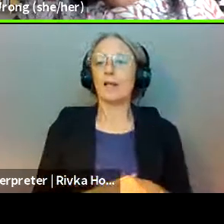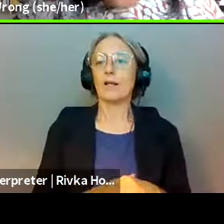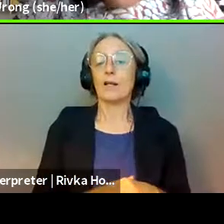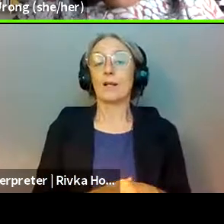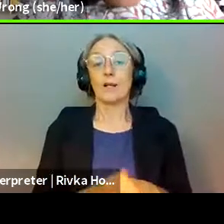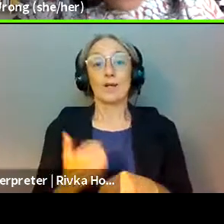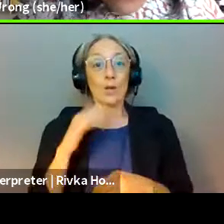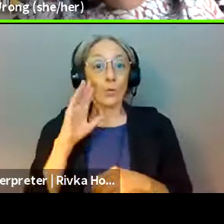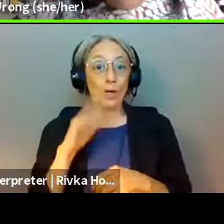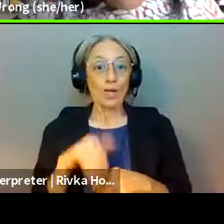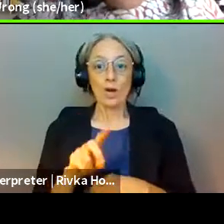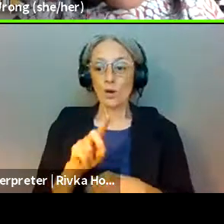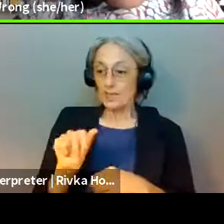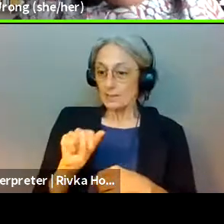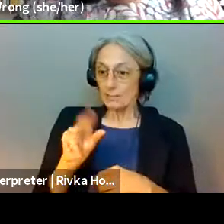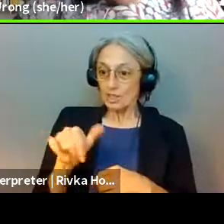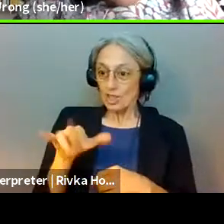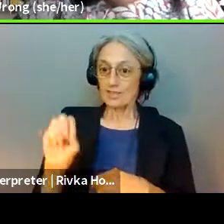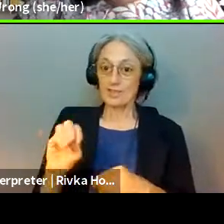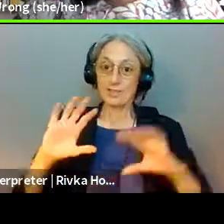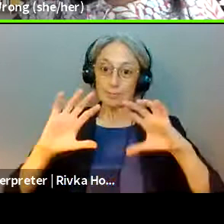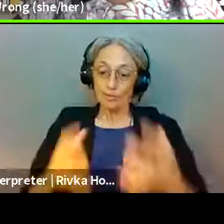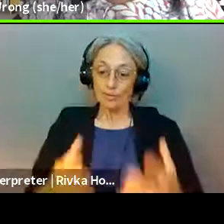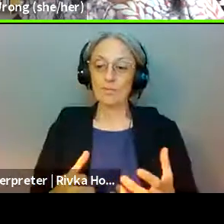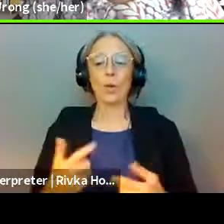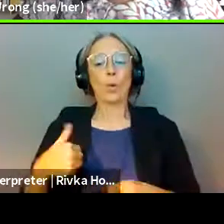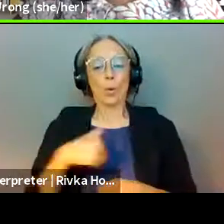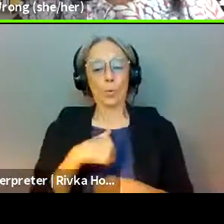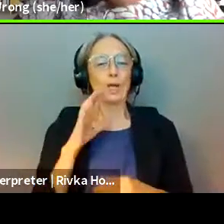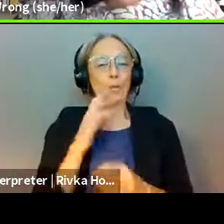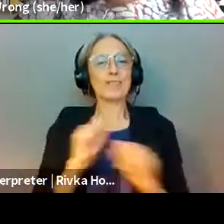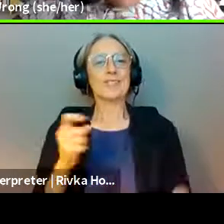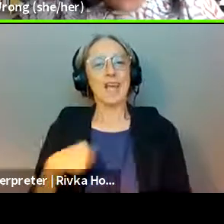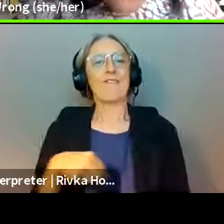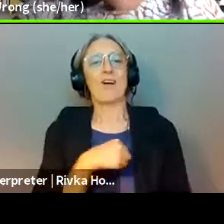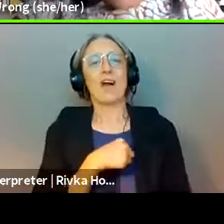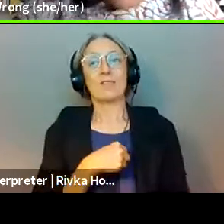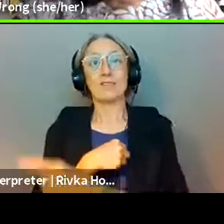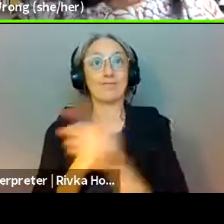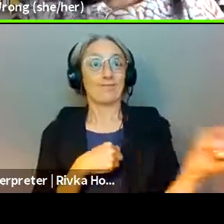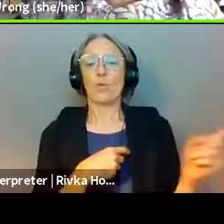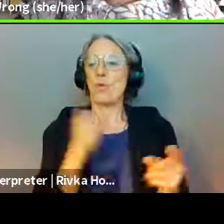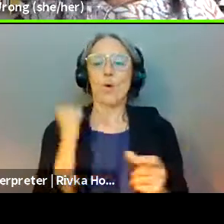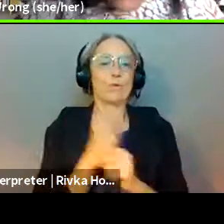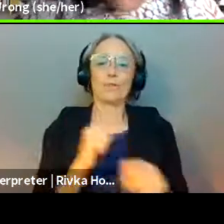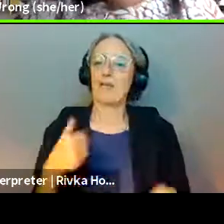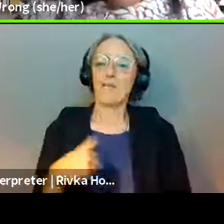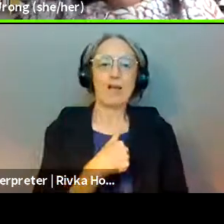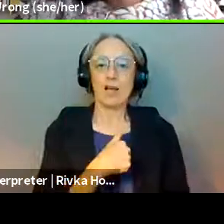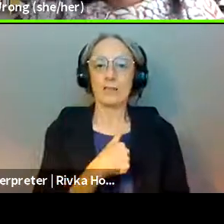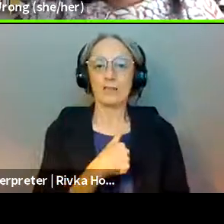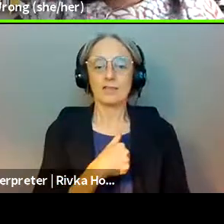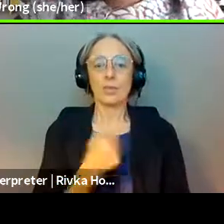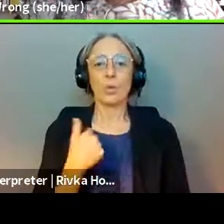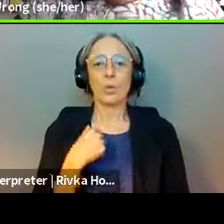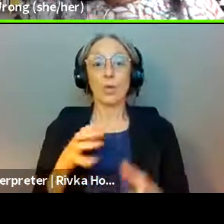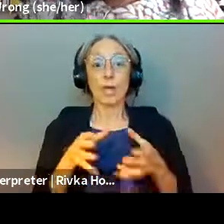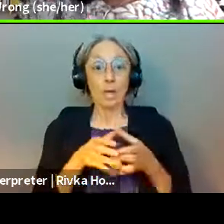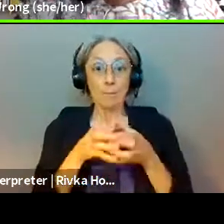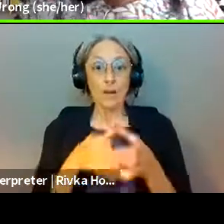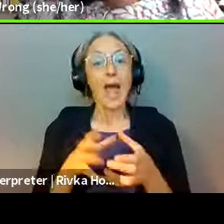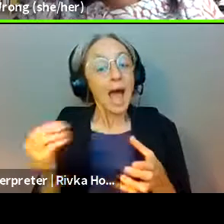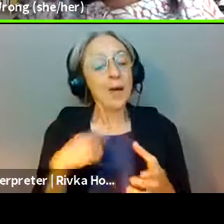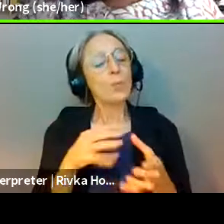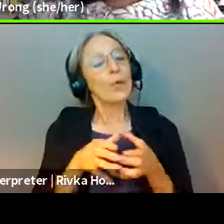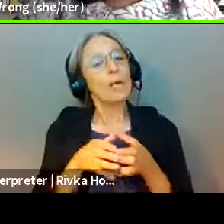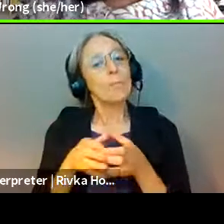we are the ones who will save us. And we move together. We leave no one behind. That is